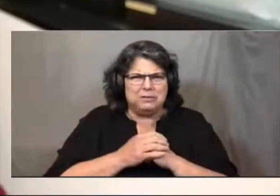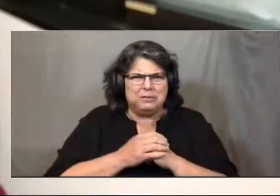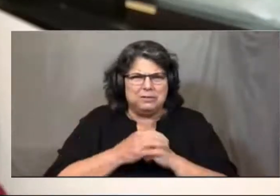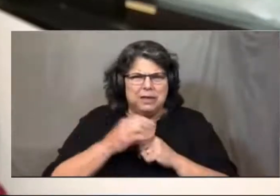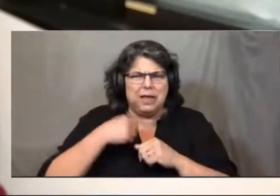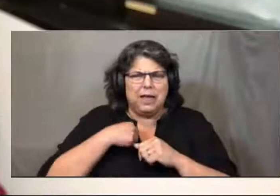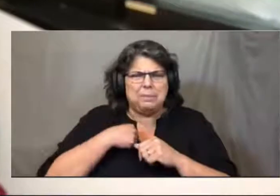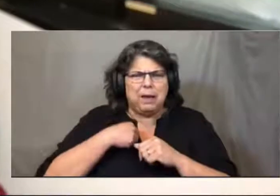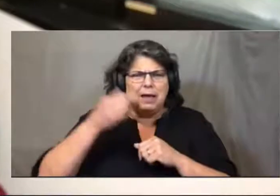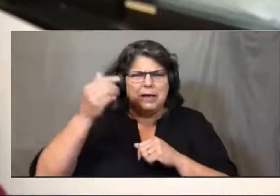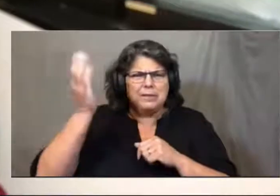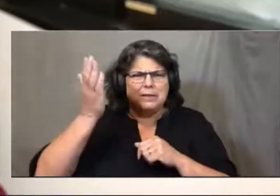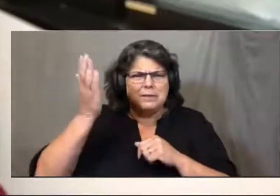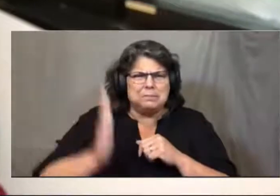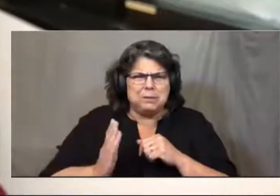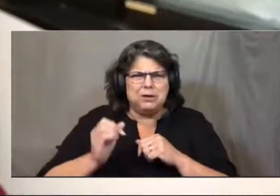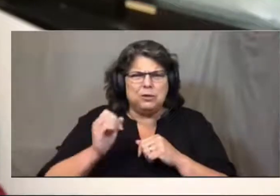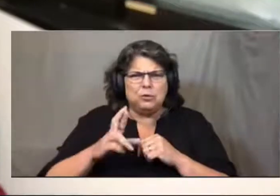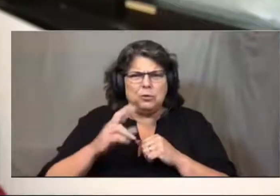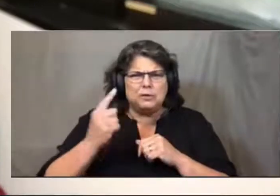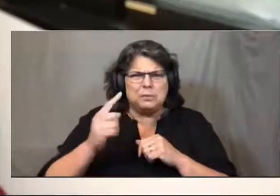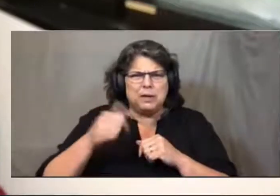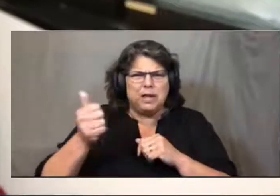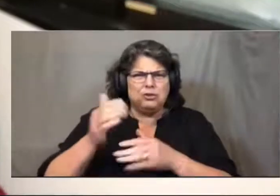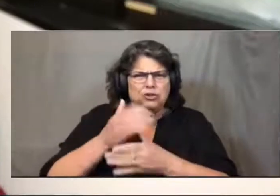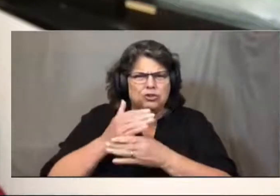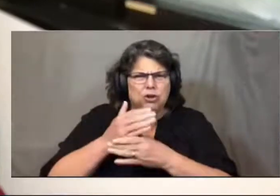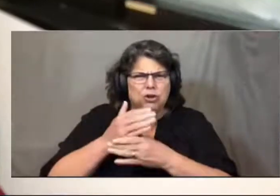or does someone else share the screen?